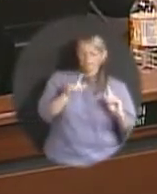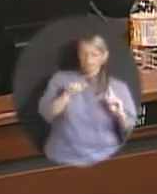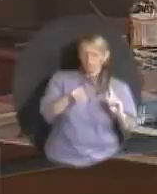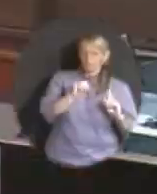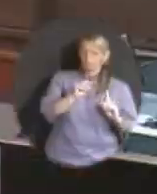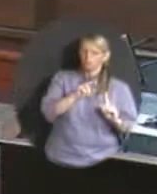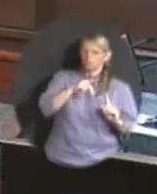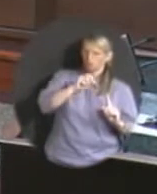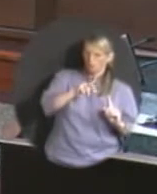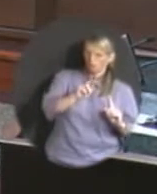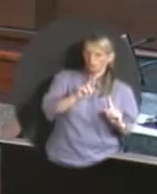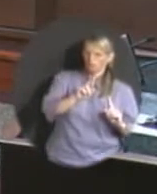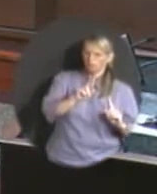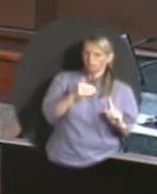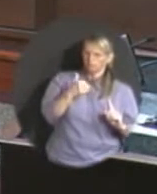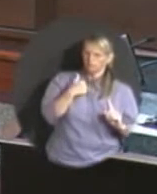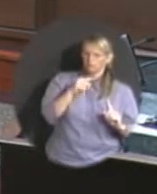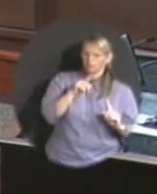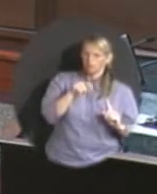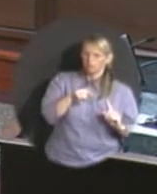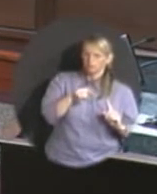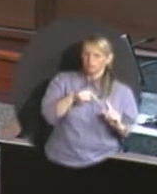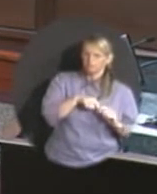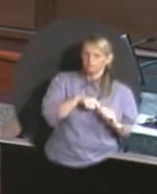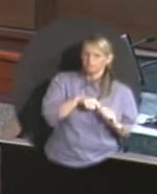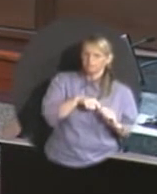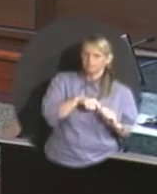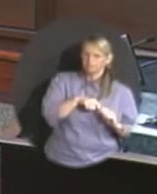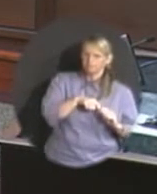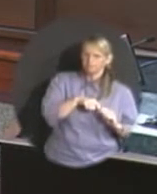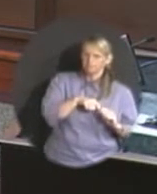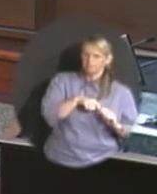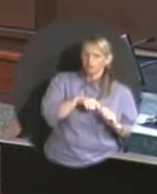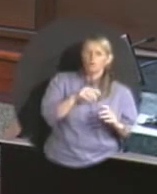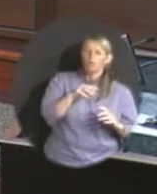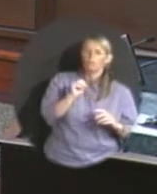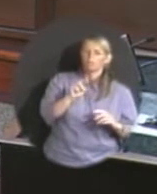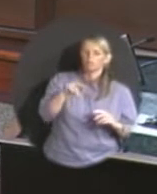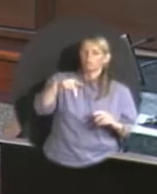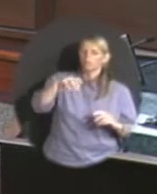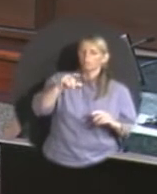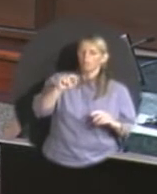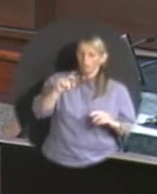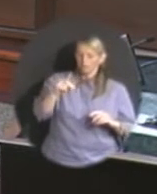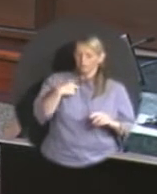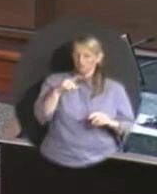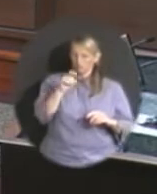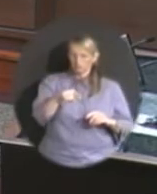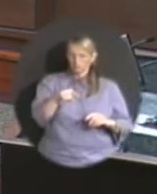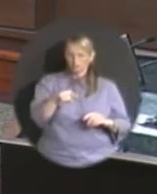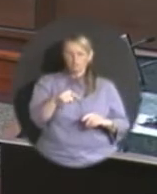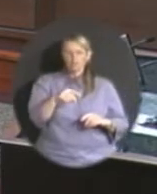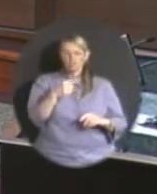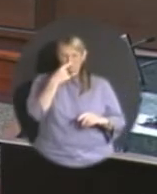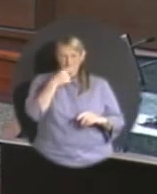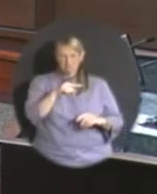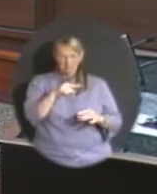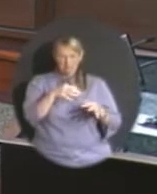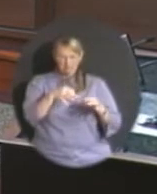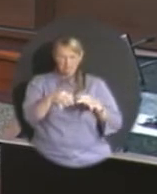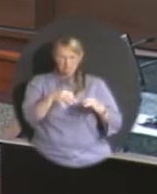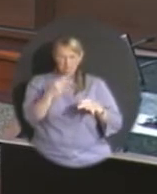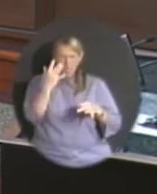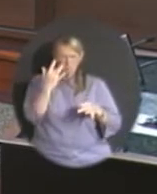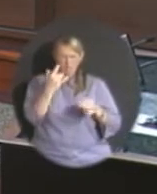ahead. Okay. Greg, could you explain to us why we decided to change from cast or